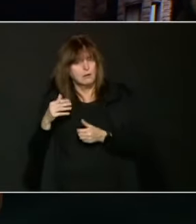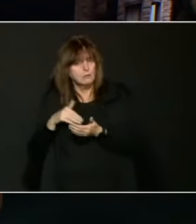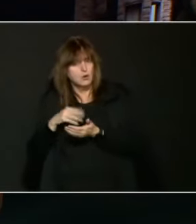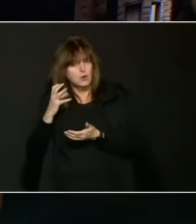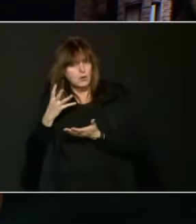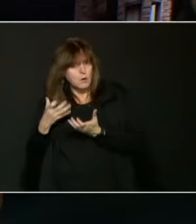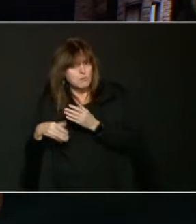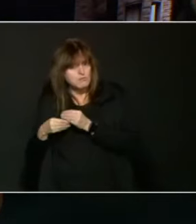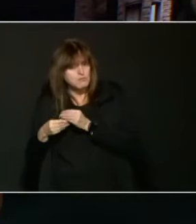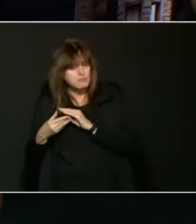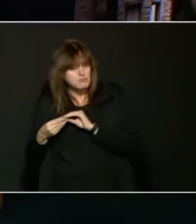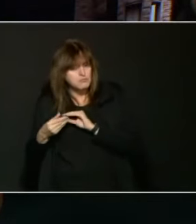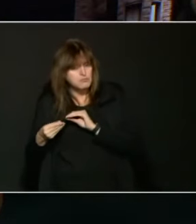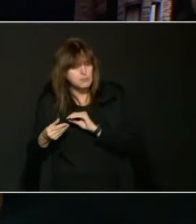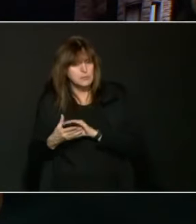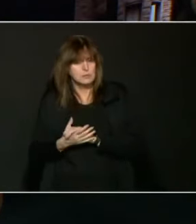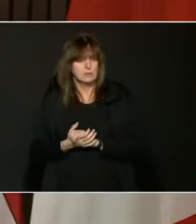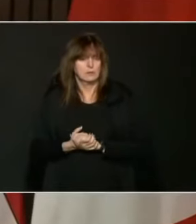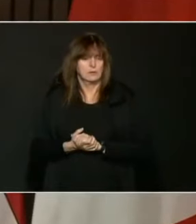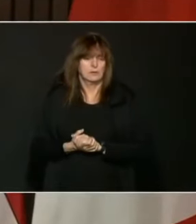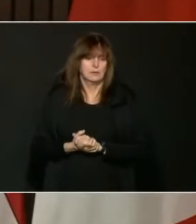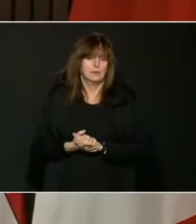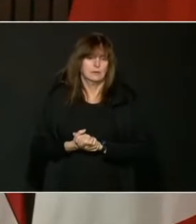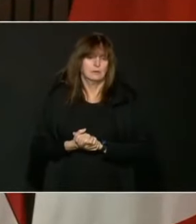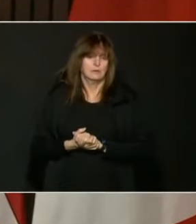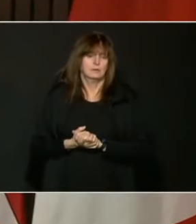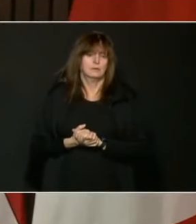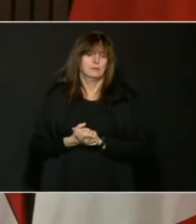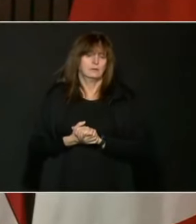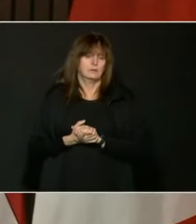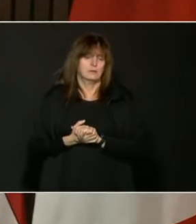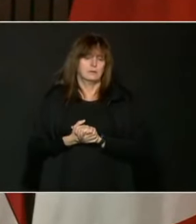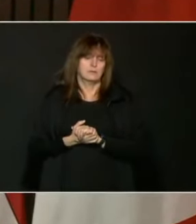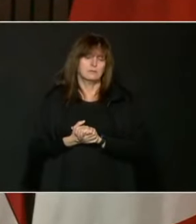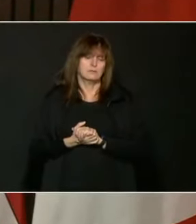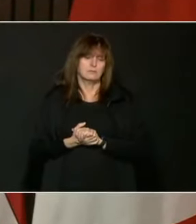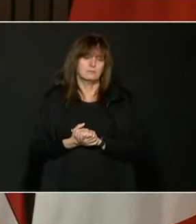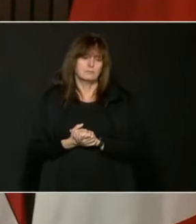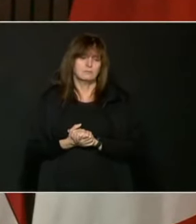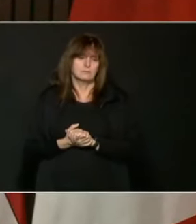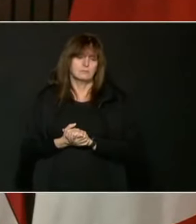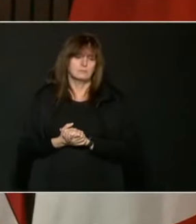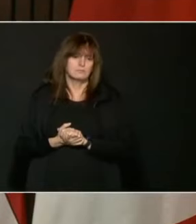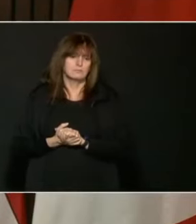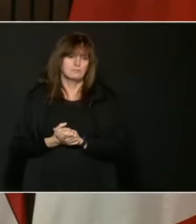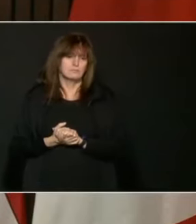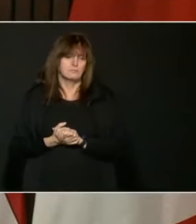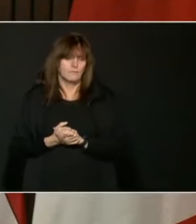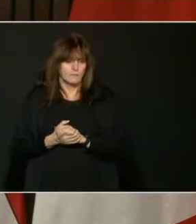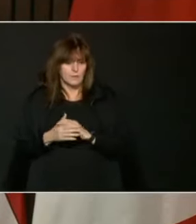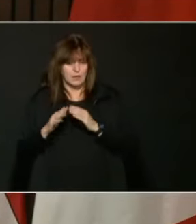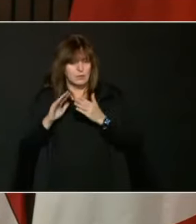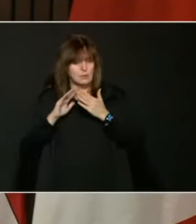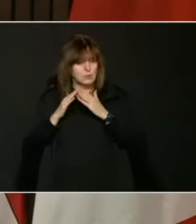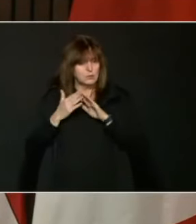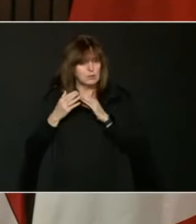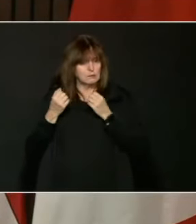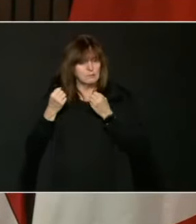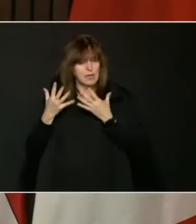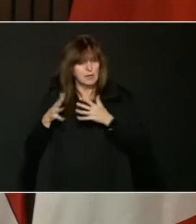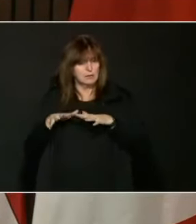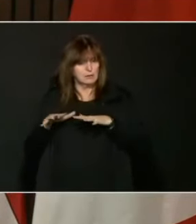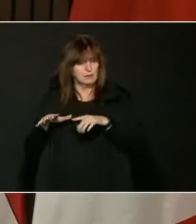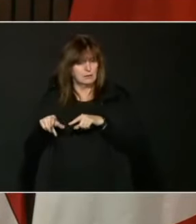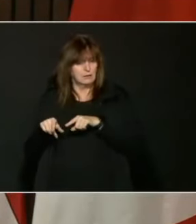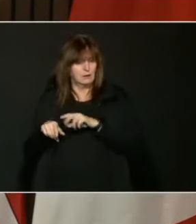realize that what you're doing is that as people move from a community with a high rate to a community with a low rate, you're really moving people who are at greater risk